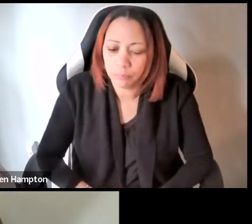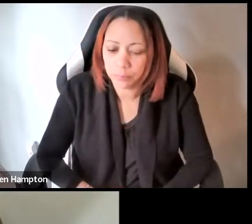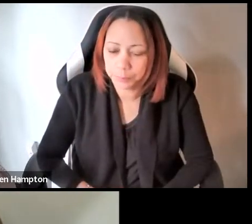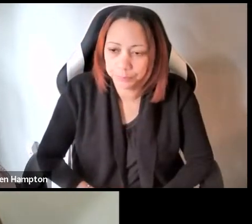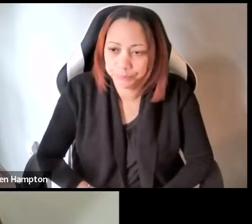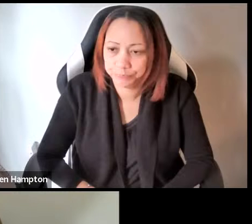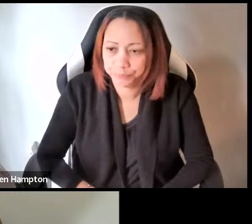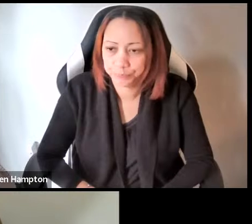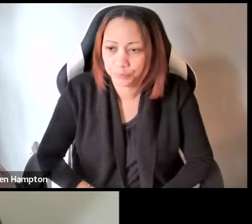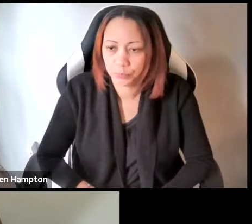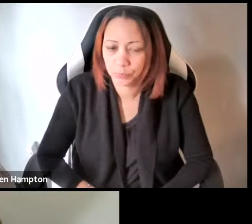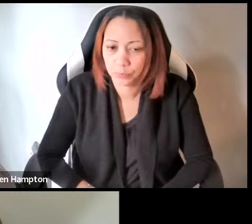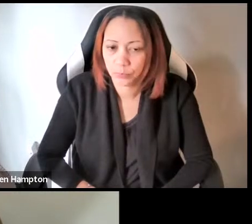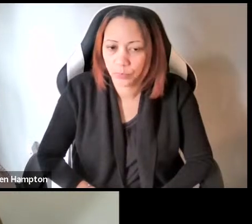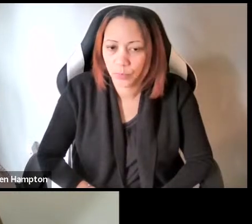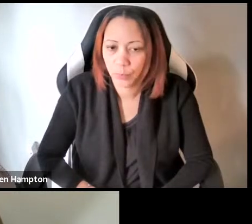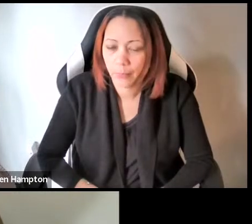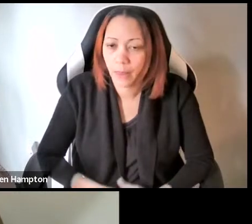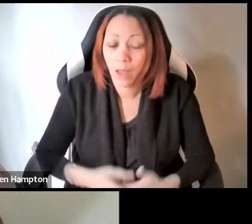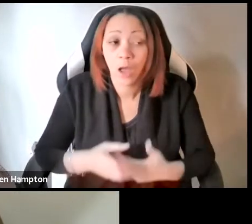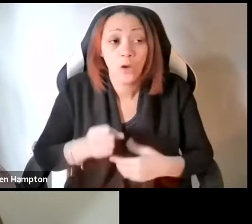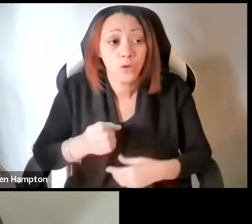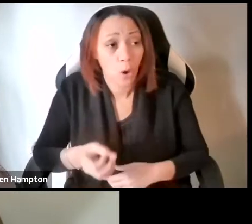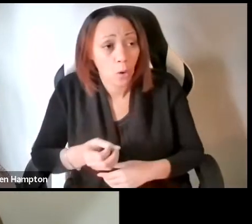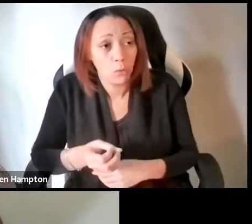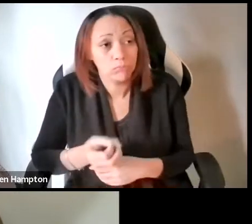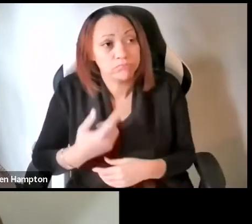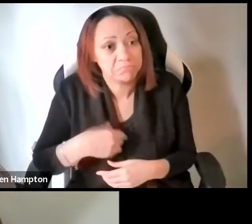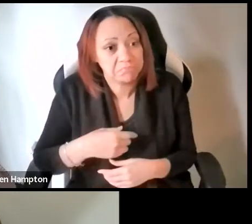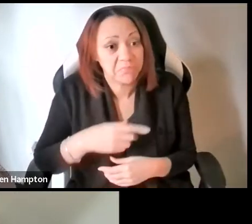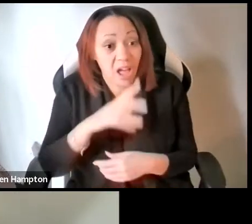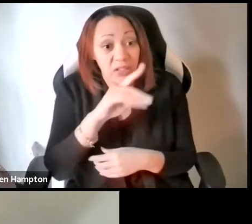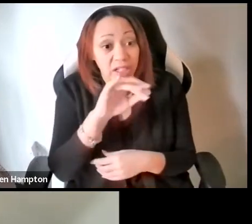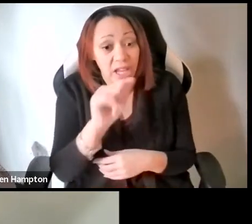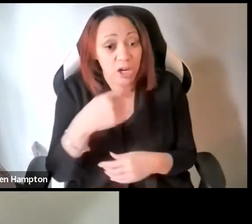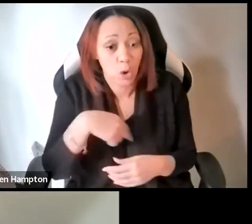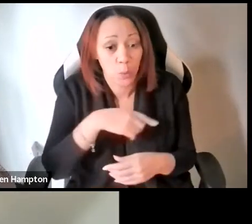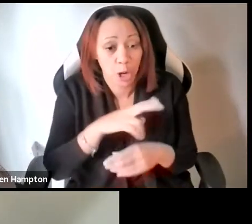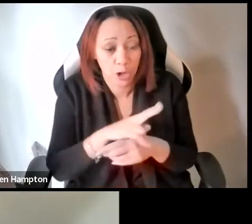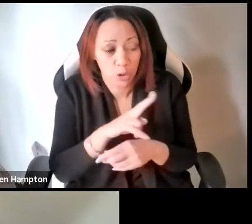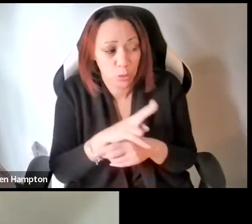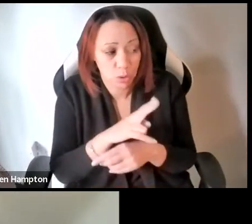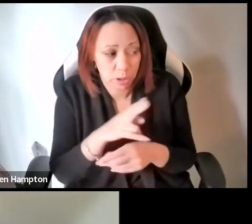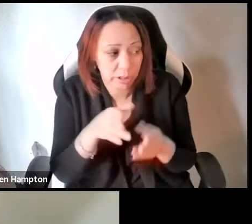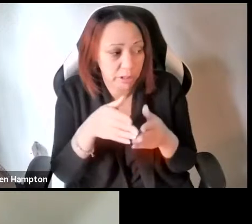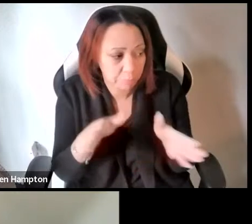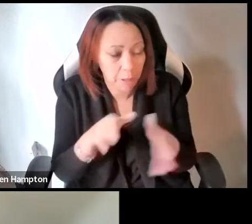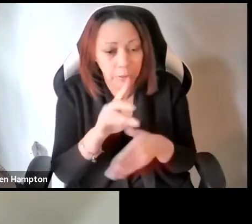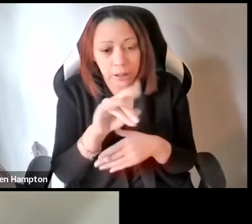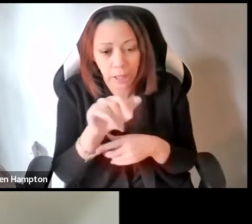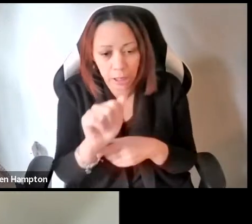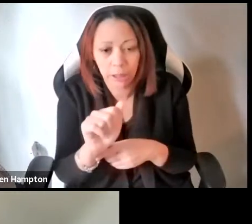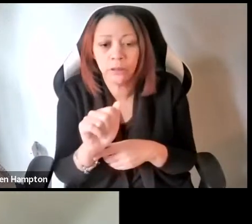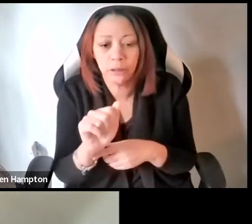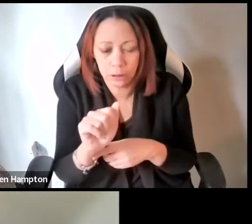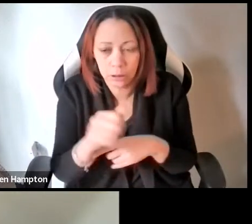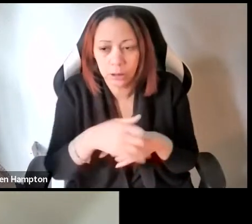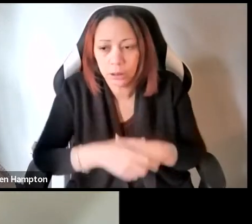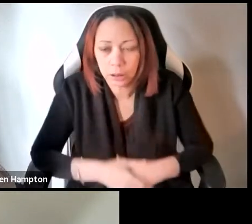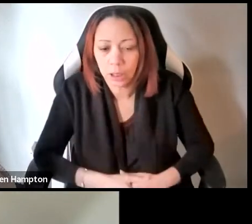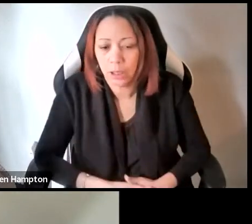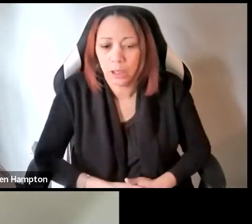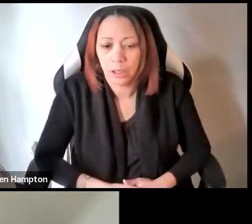So the data that we're using is our public data sources, and